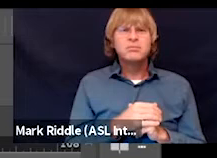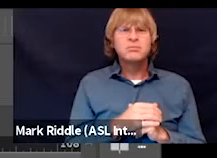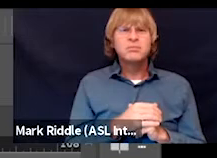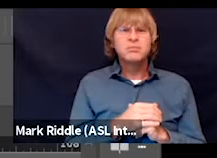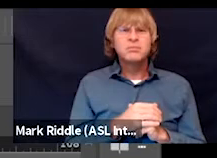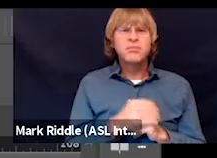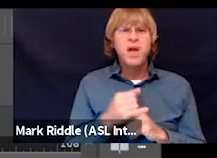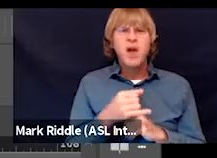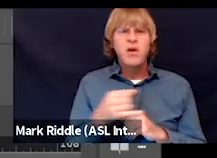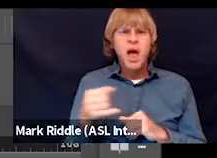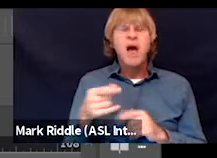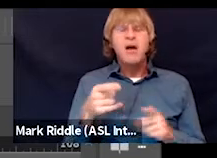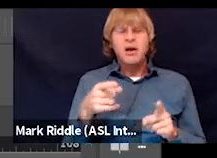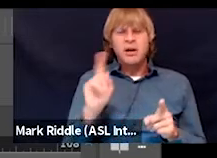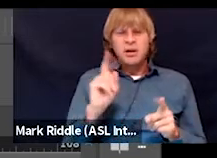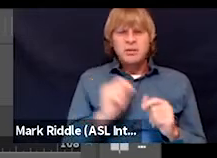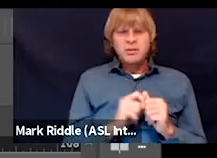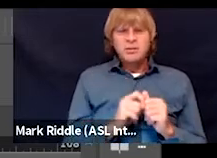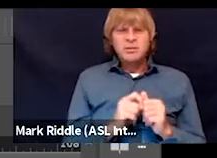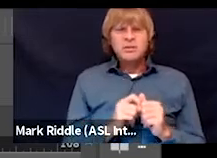Underline options. There we go.